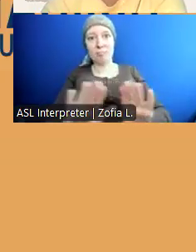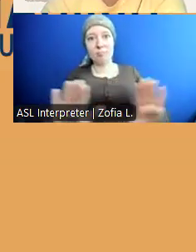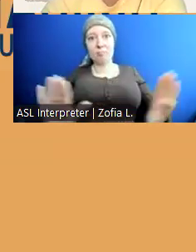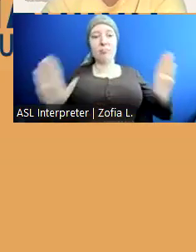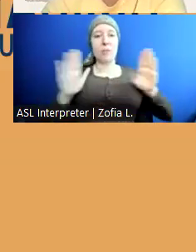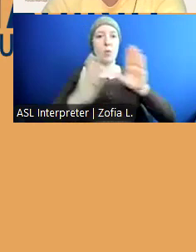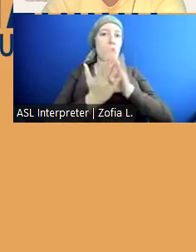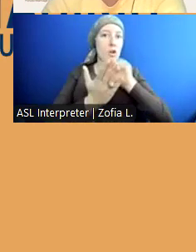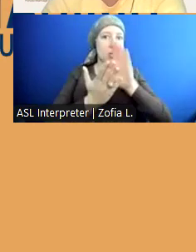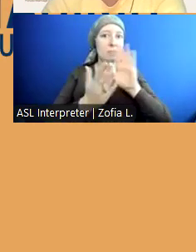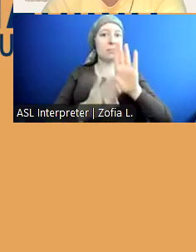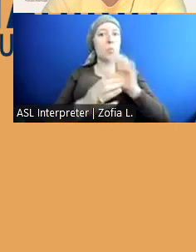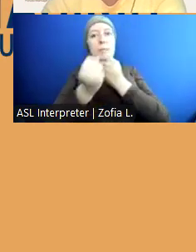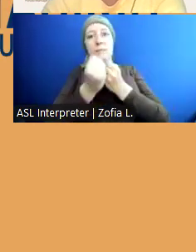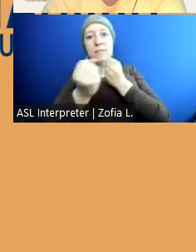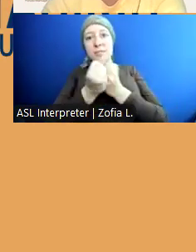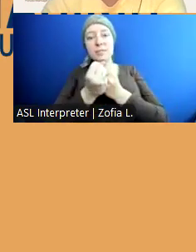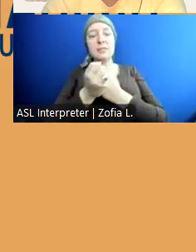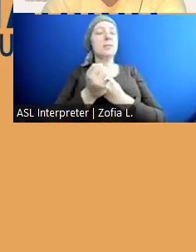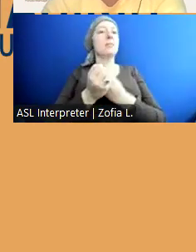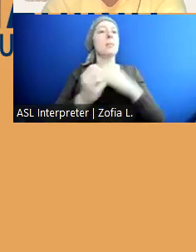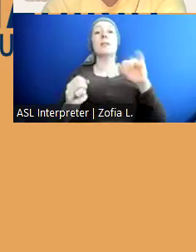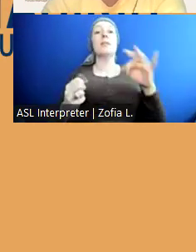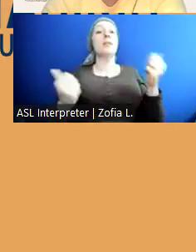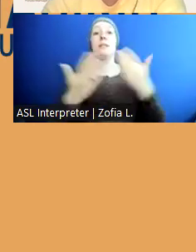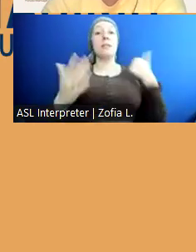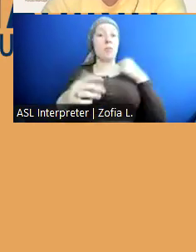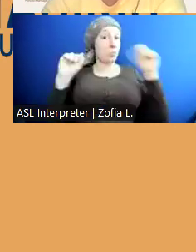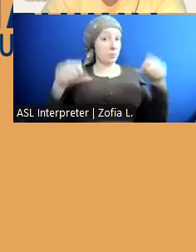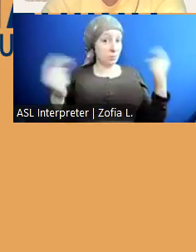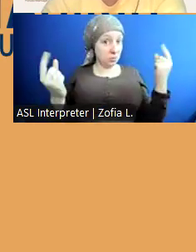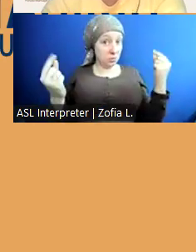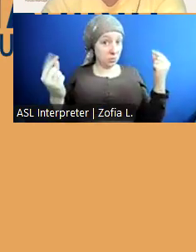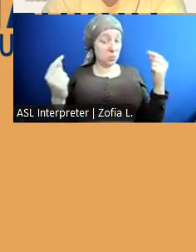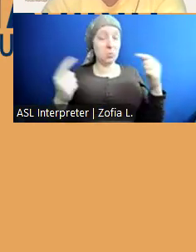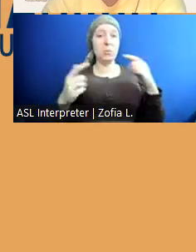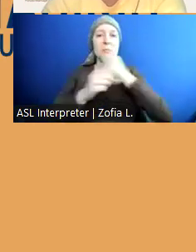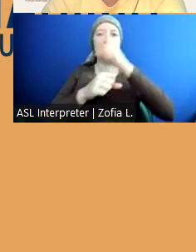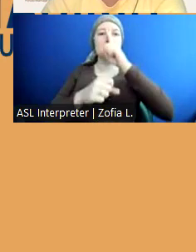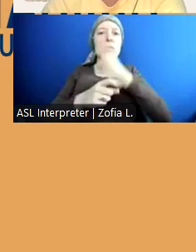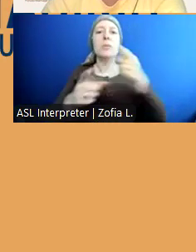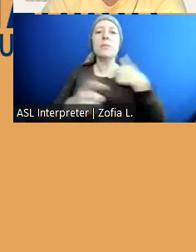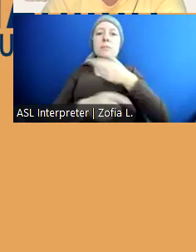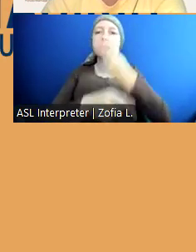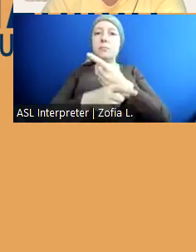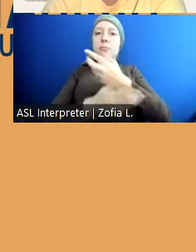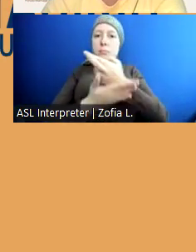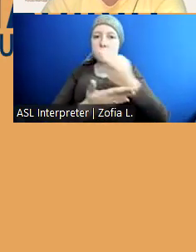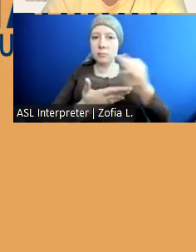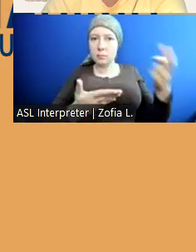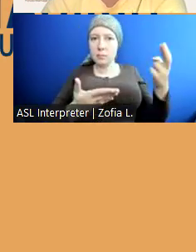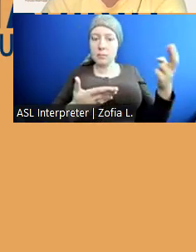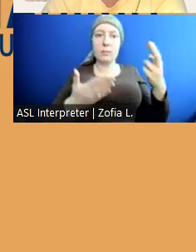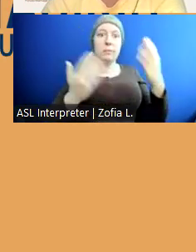your learning, your advocacy. But if there's anything that we can do to ensure that you have the resources